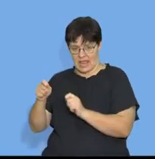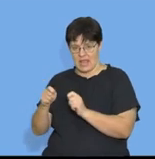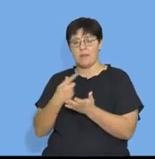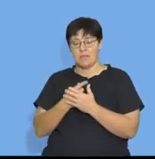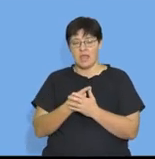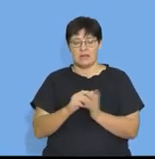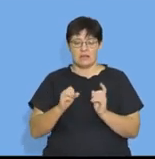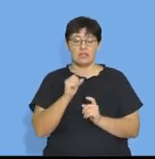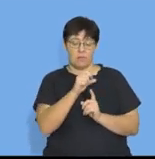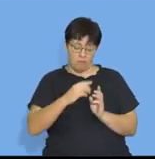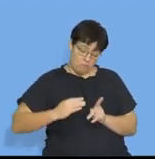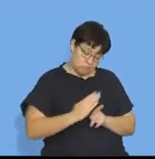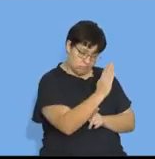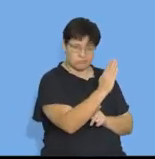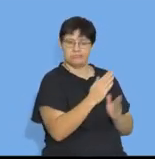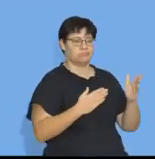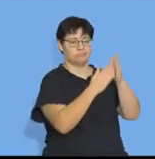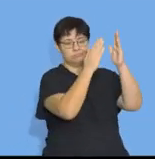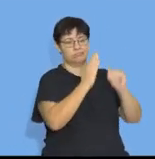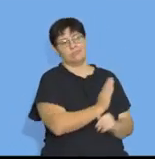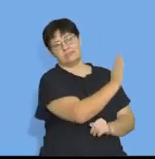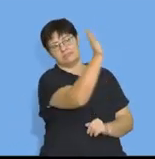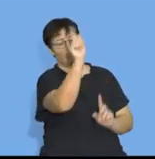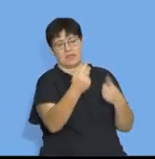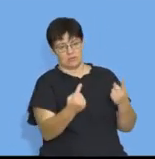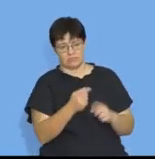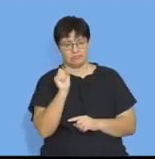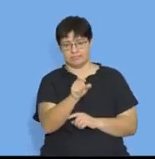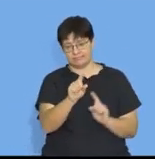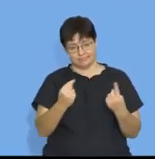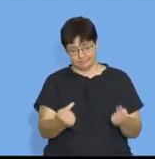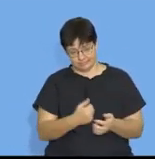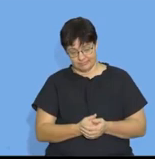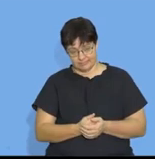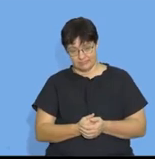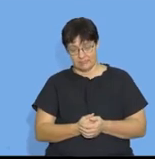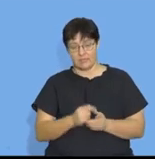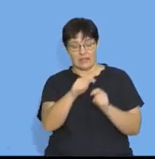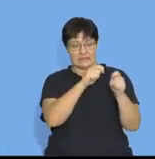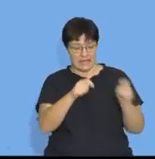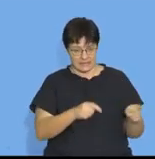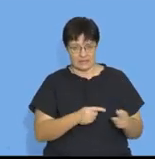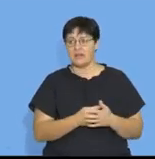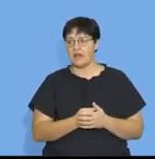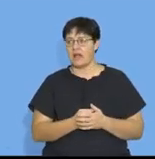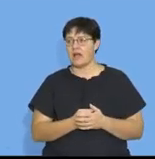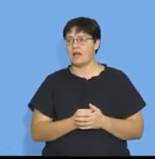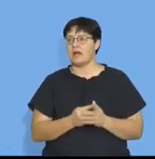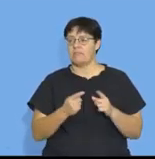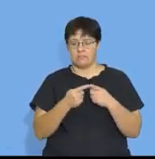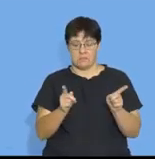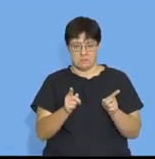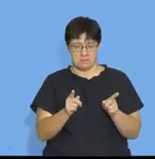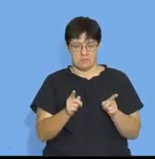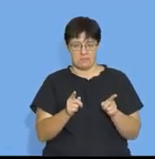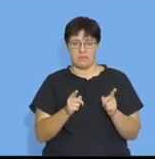up, preventing the pathway of sperms from moving into the ejaculatory duct. So when they are tied, there's a